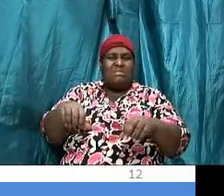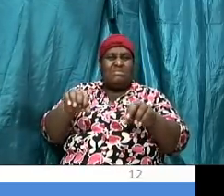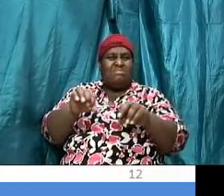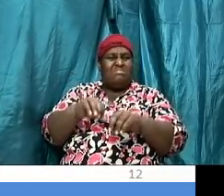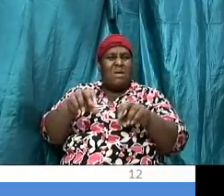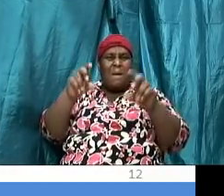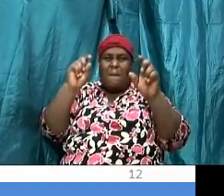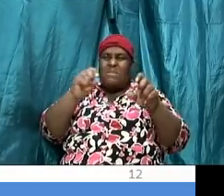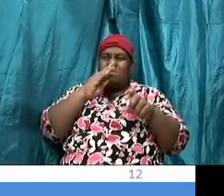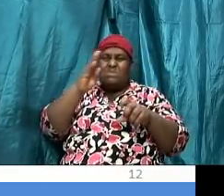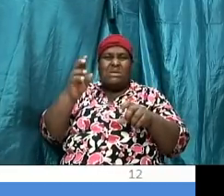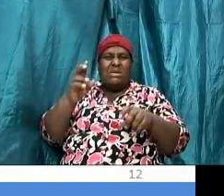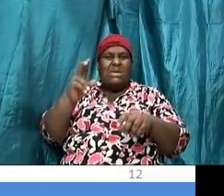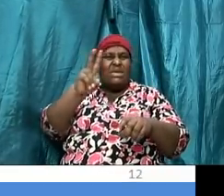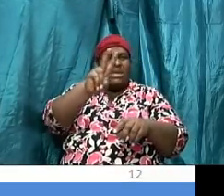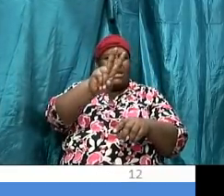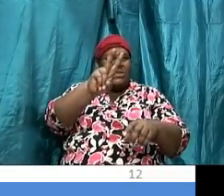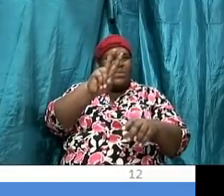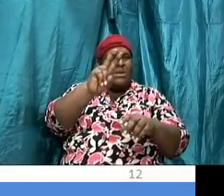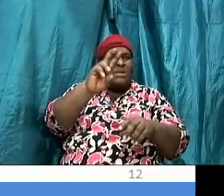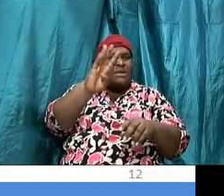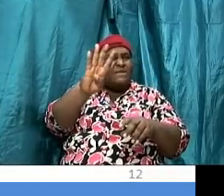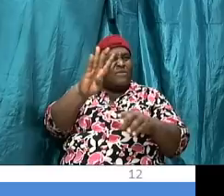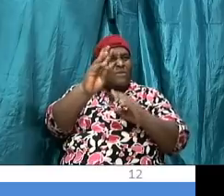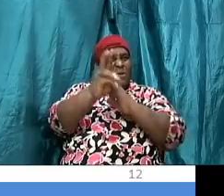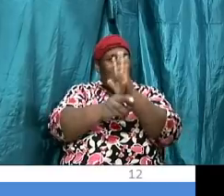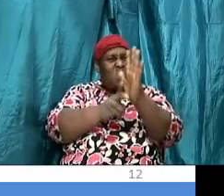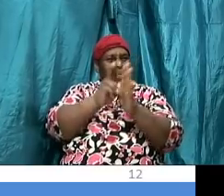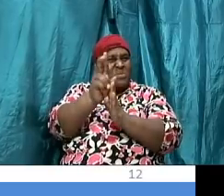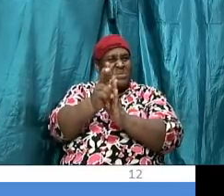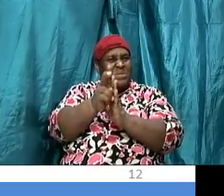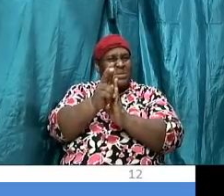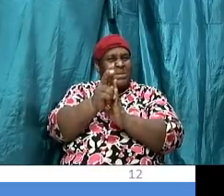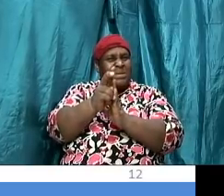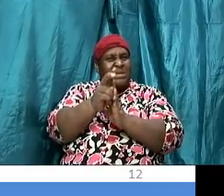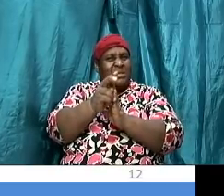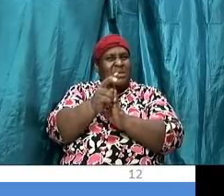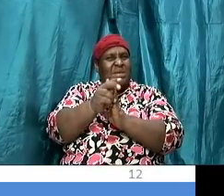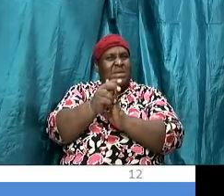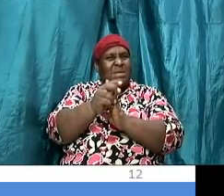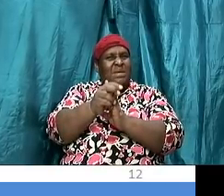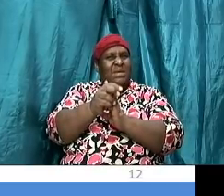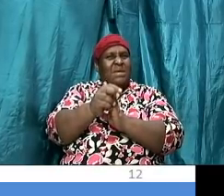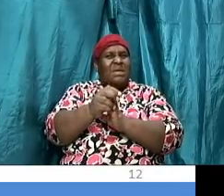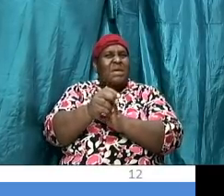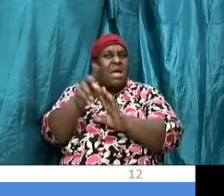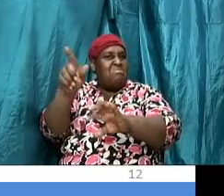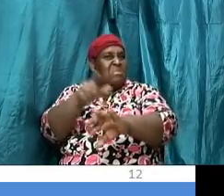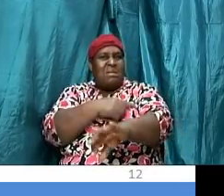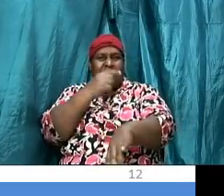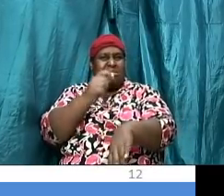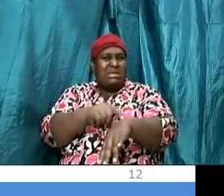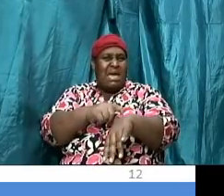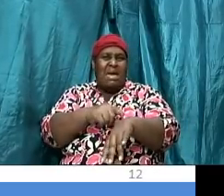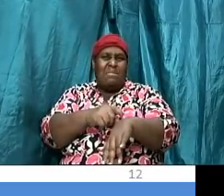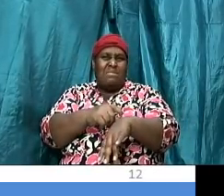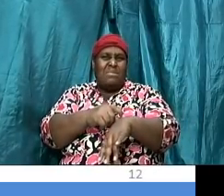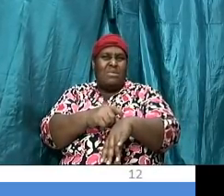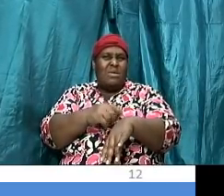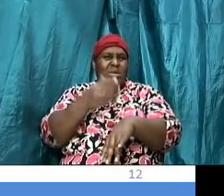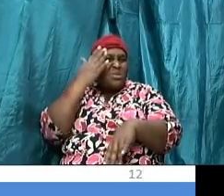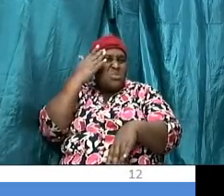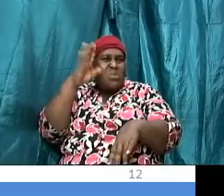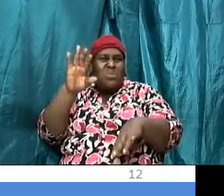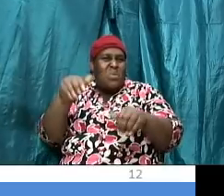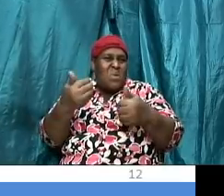The seventh day, the word there used in the Hebrew actually can speak to a long period of time. We don't know how long the seventh day is,